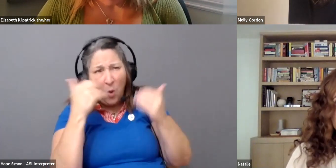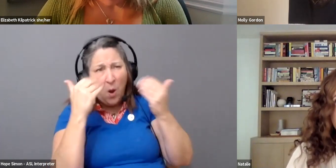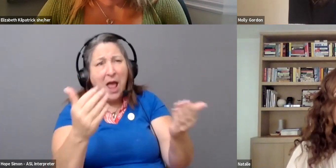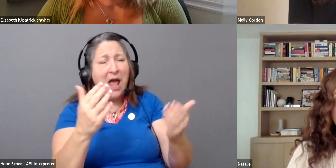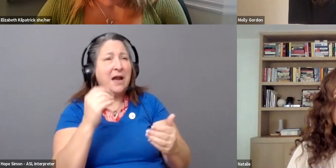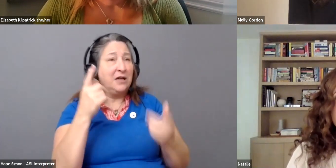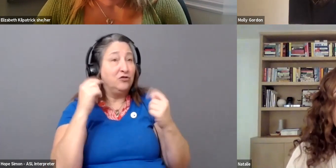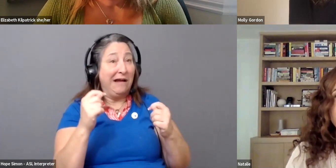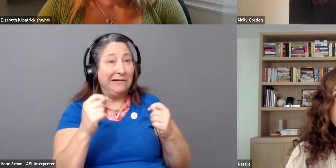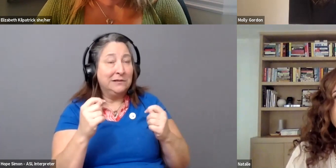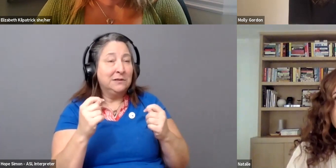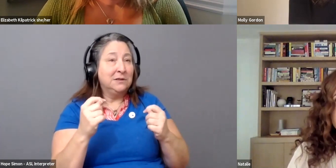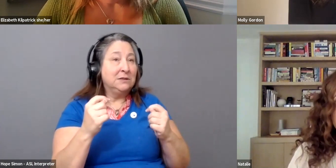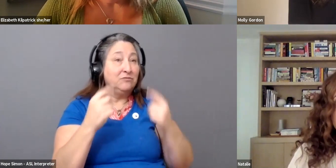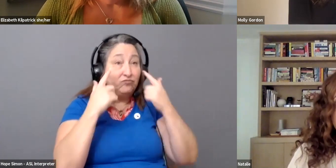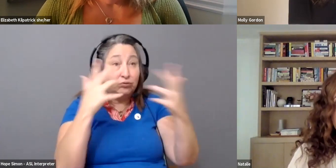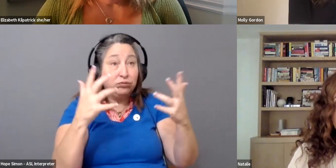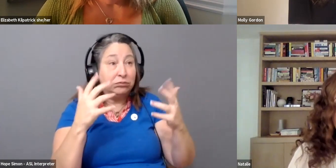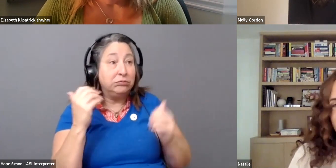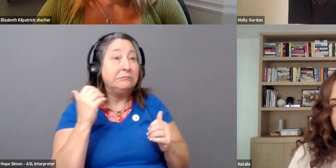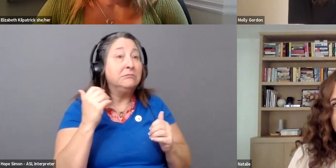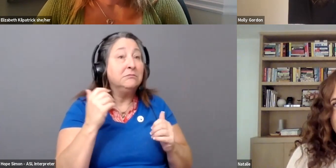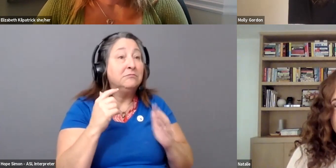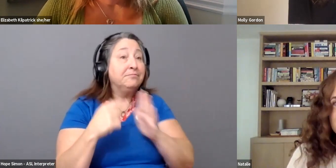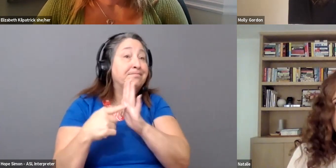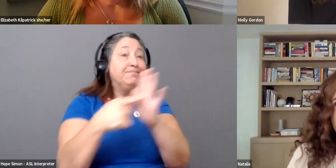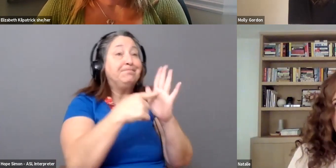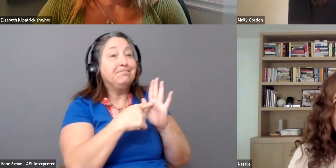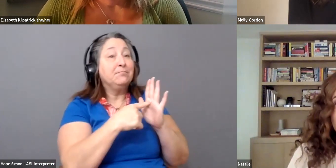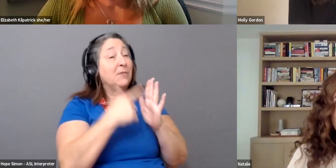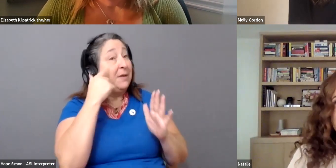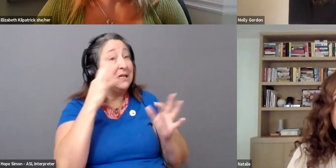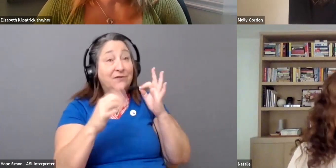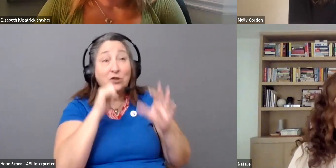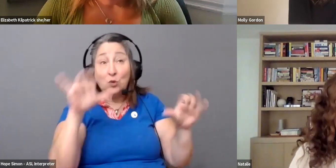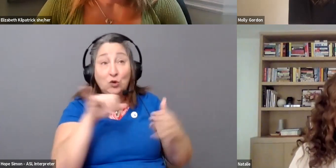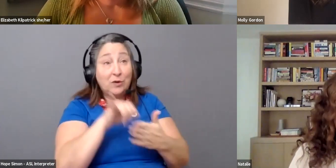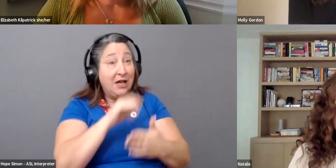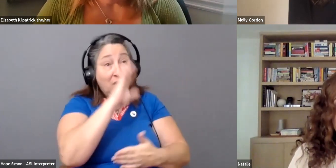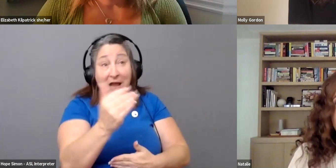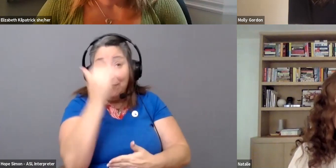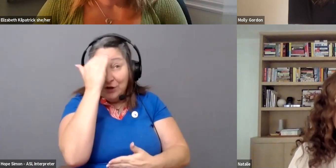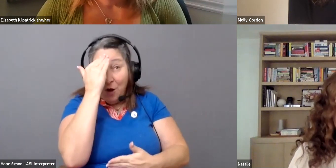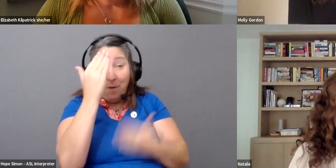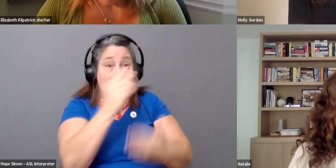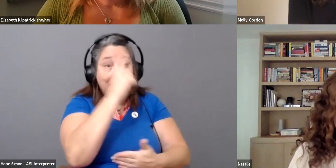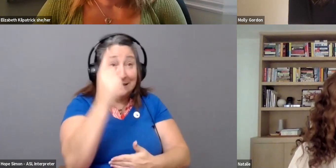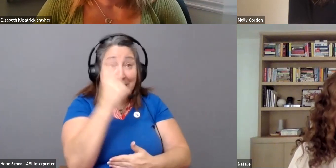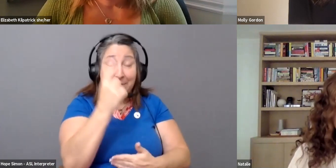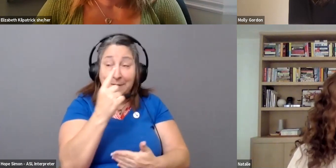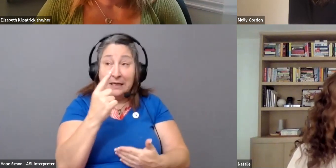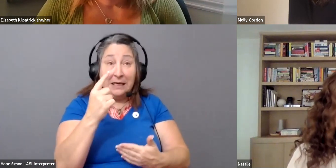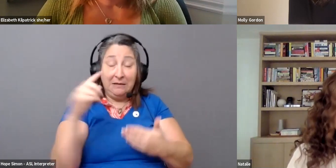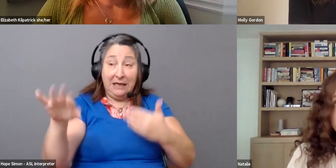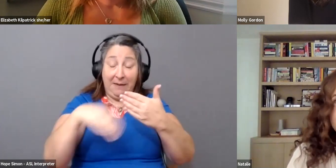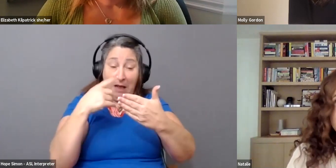foot forward, put yourself out there, because if you don't do it, you never know. And there might be someone on the other end who answers your email and says